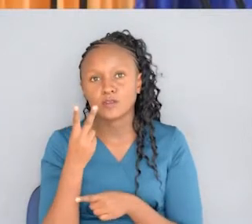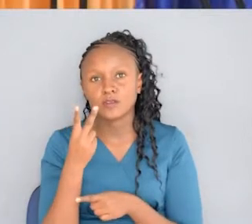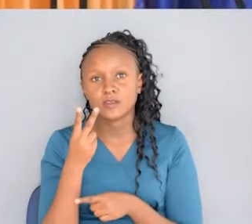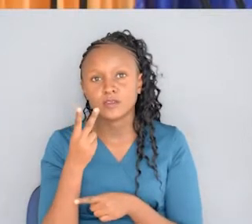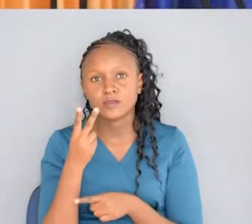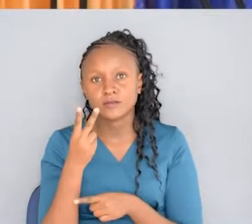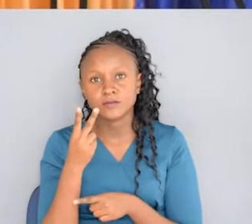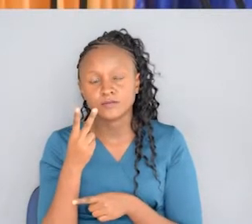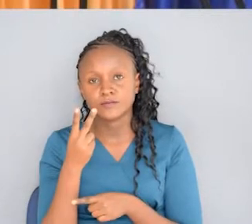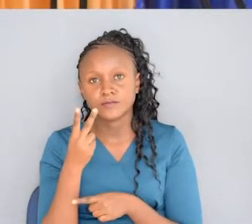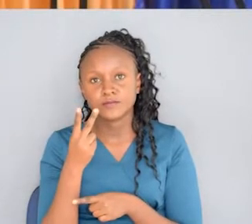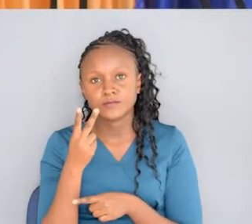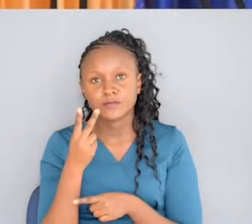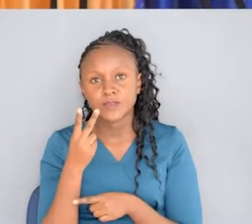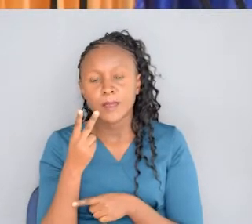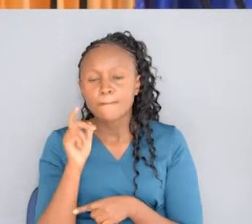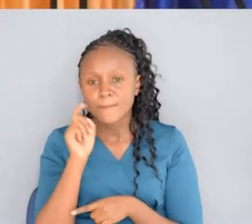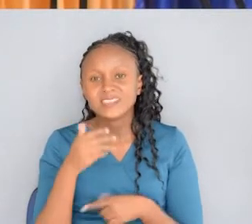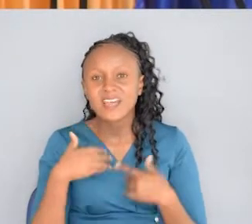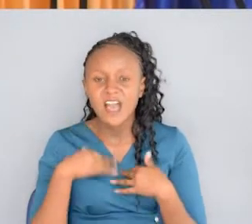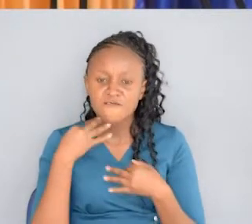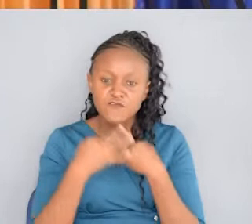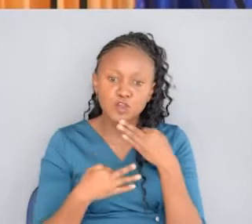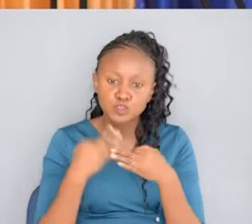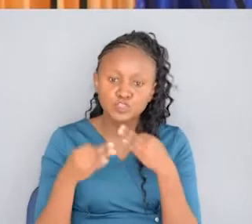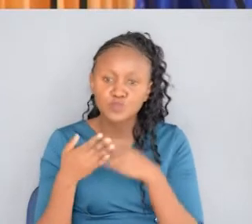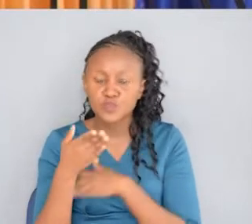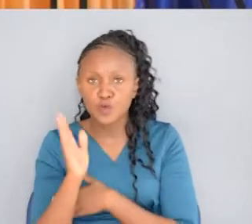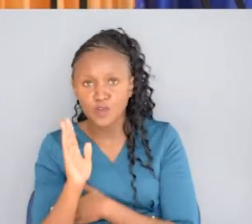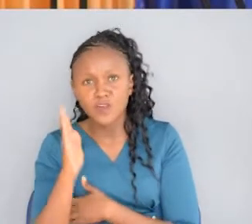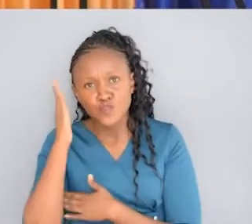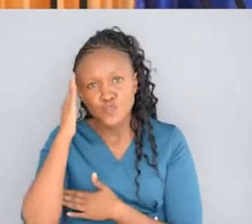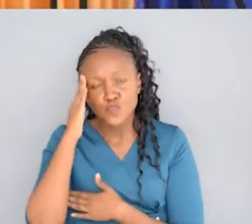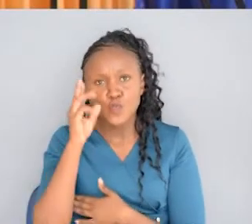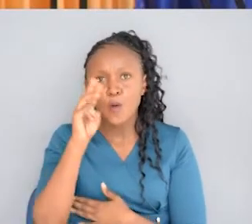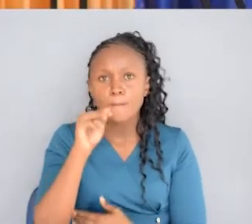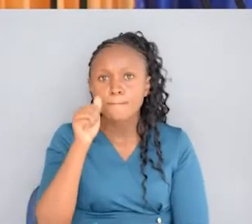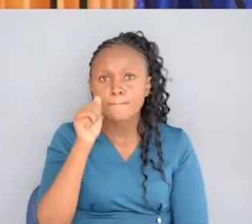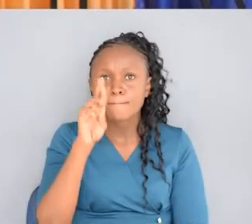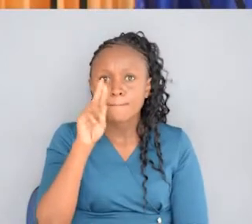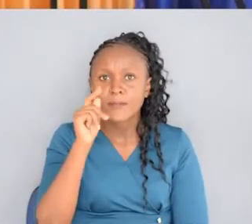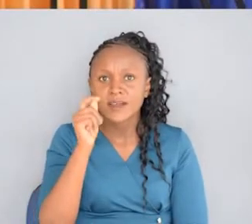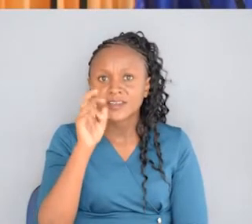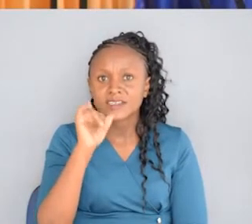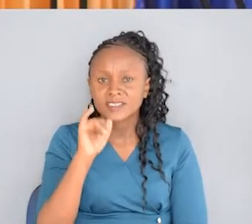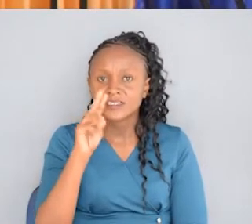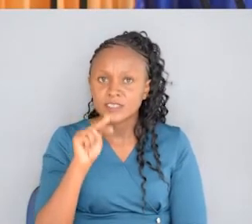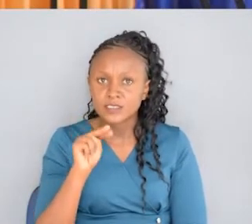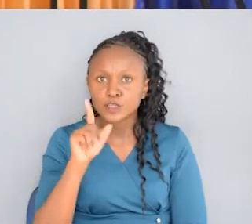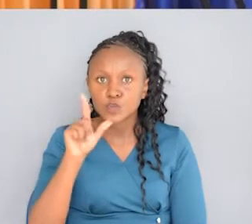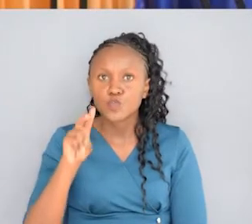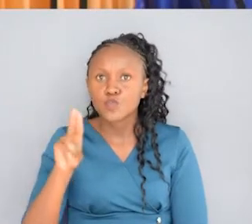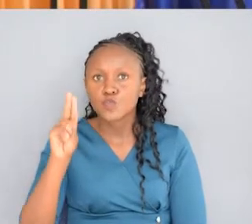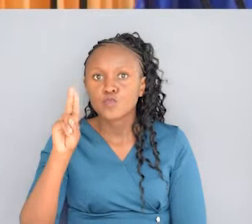Lord. You know, Martin Luther, we know of a famous response he had when he was asked about